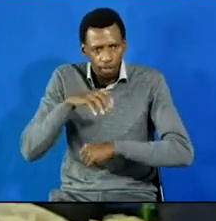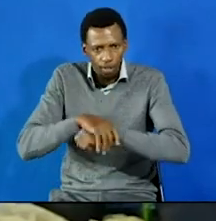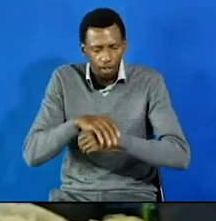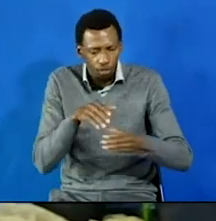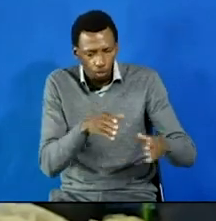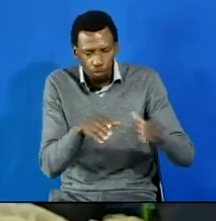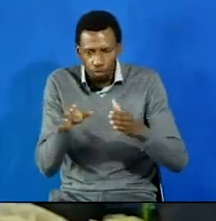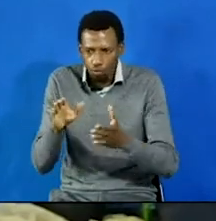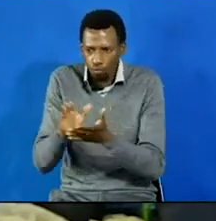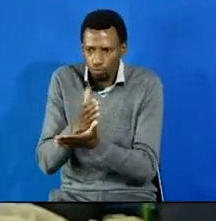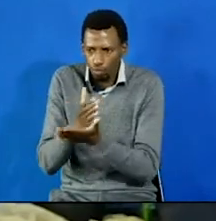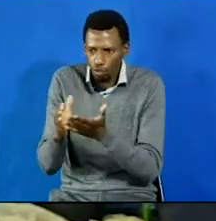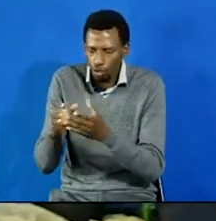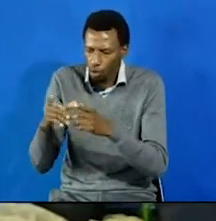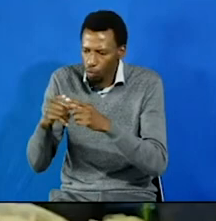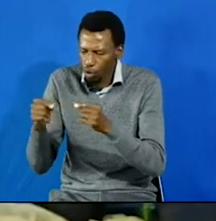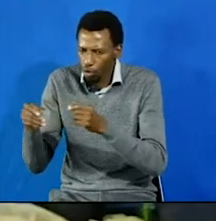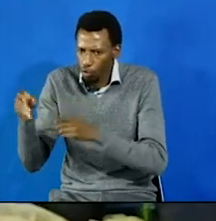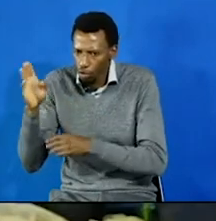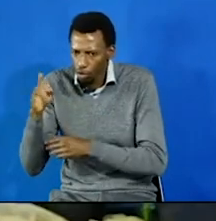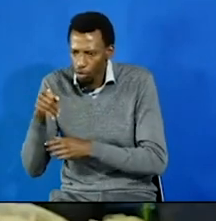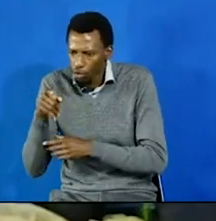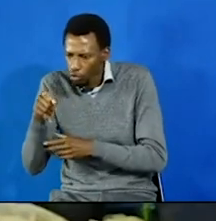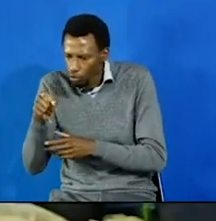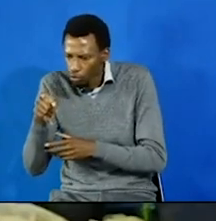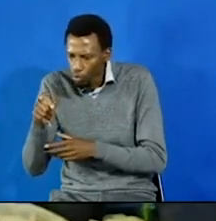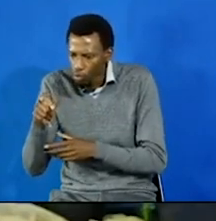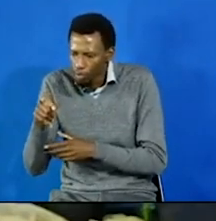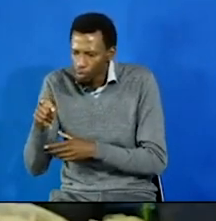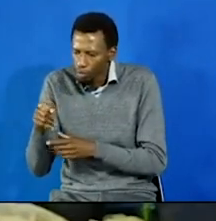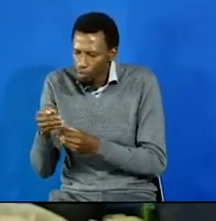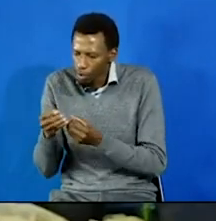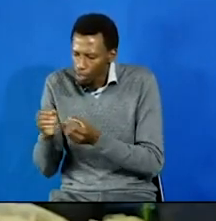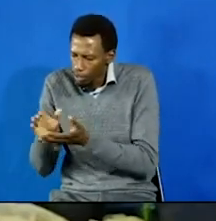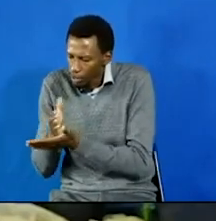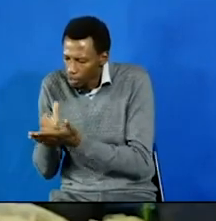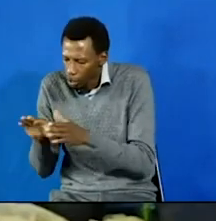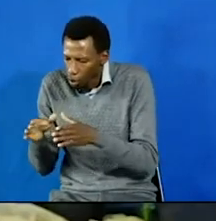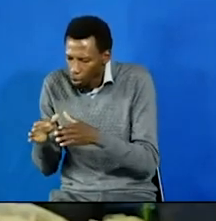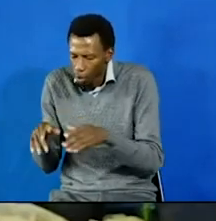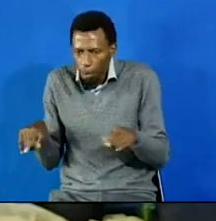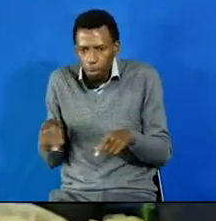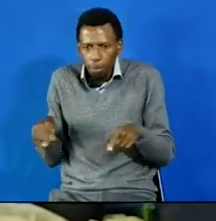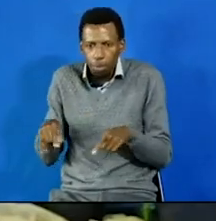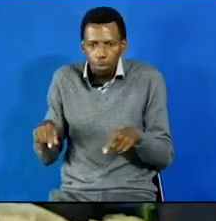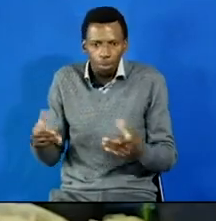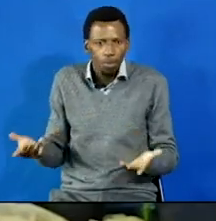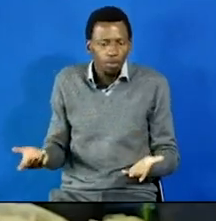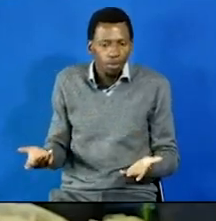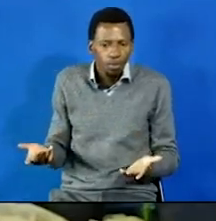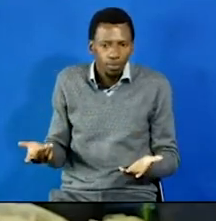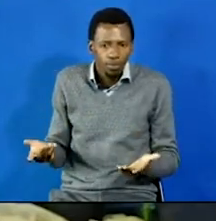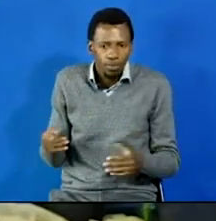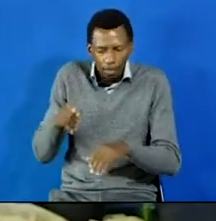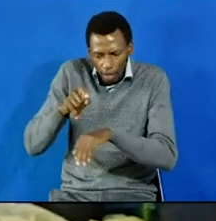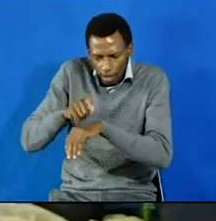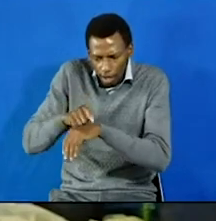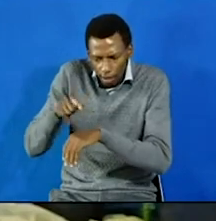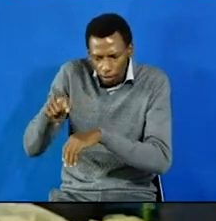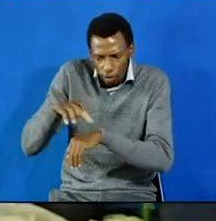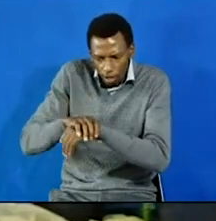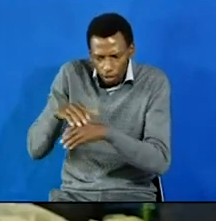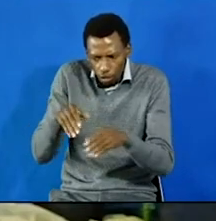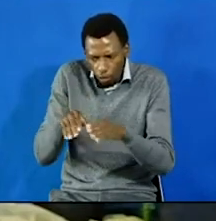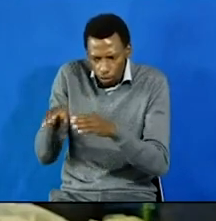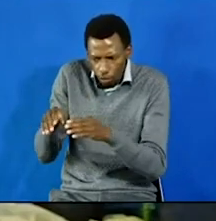share the word of God? Do you share, or you're nervous, you are afraid as a young person? Are you confident